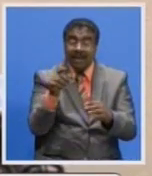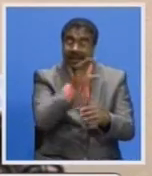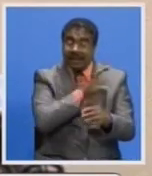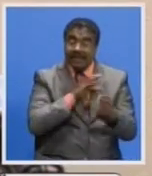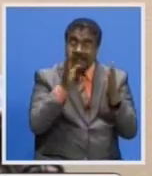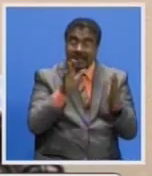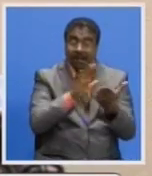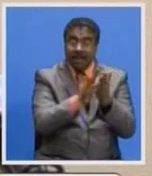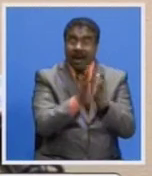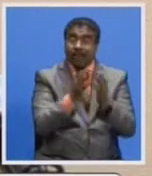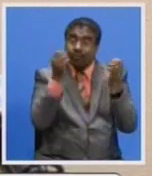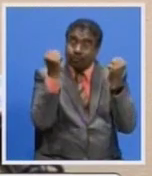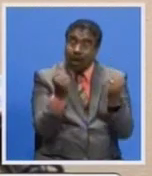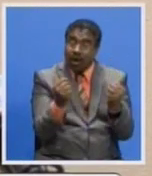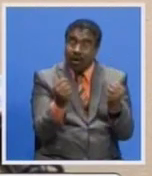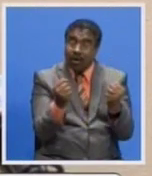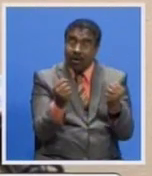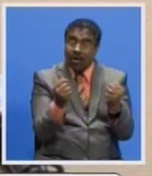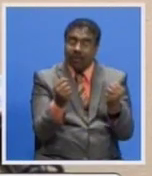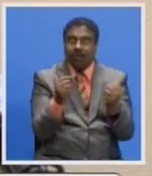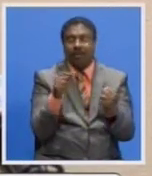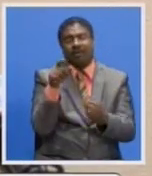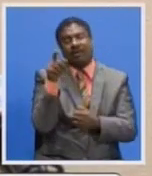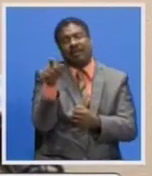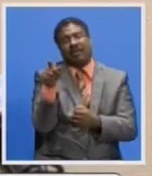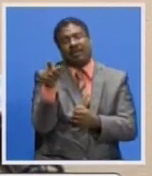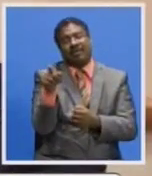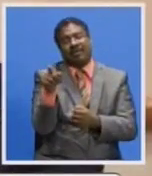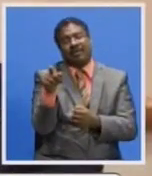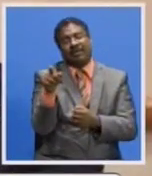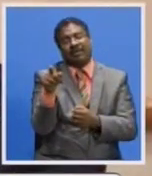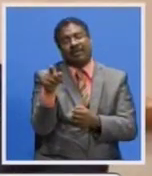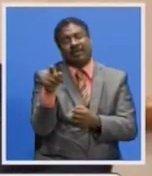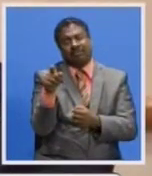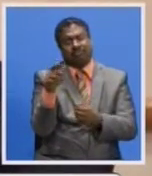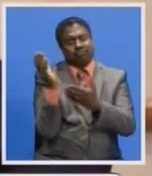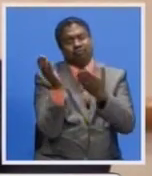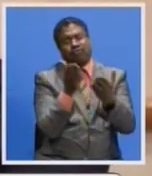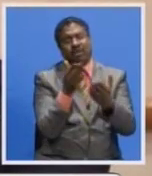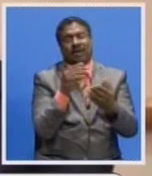across the length and breadth of our country.